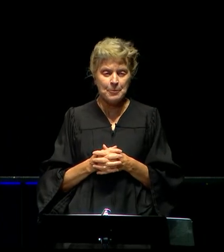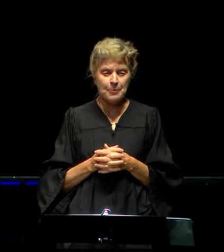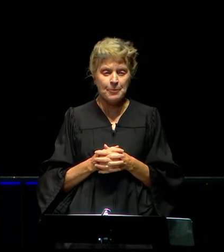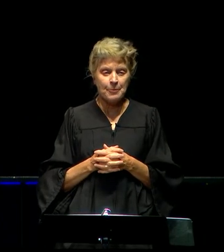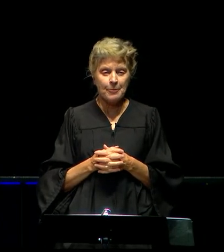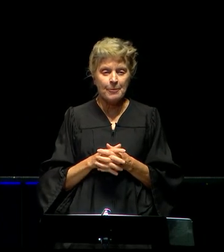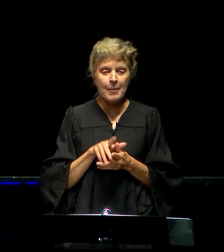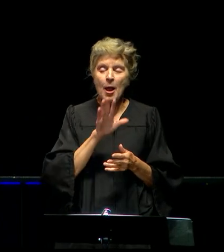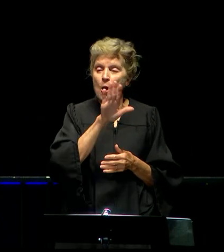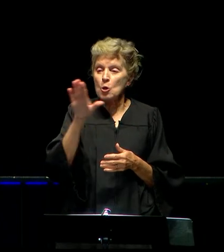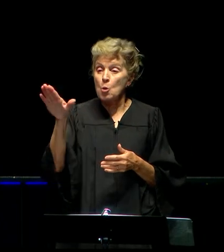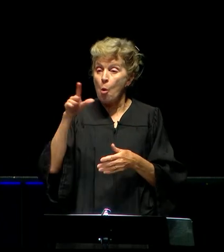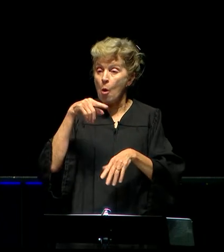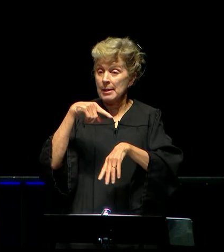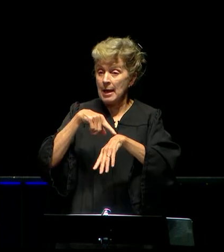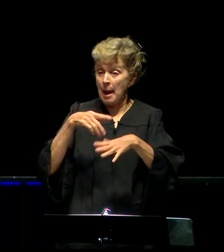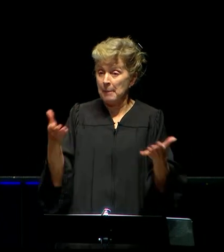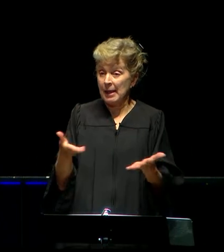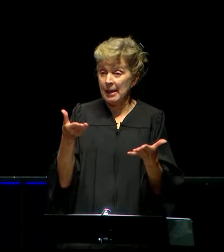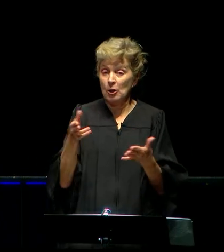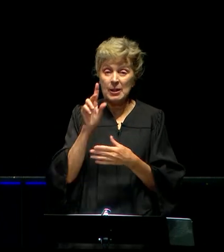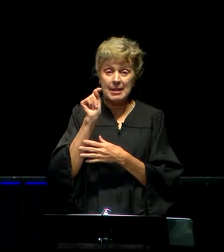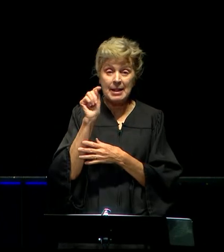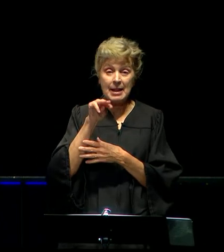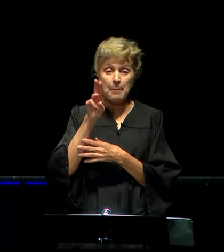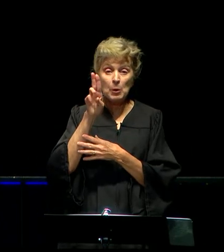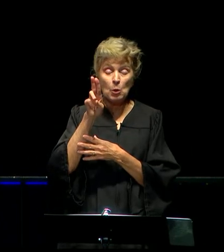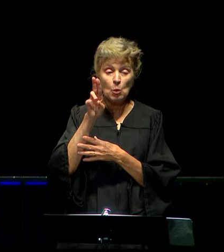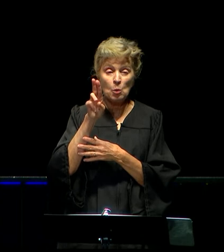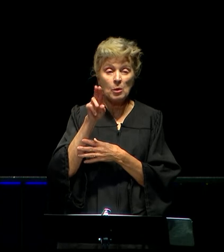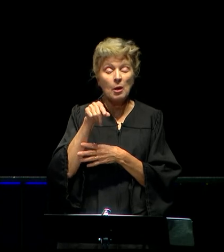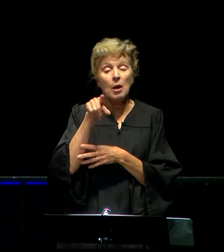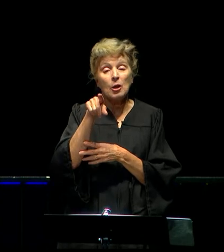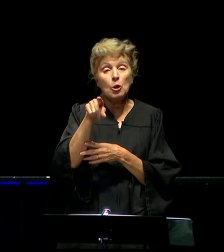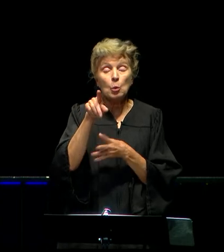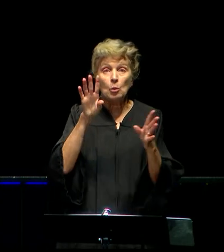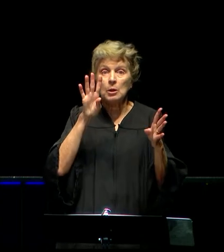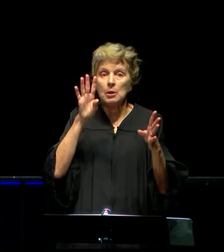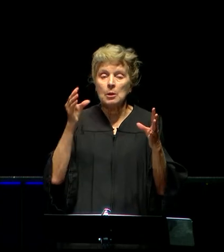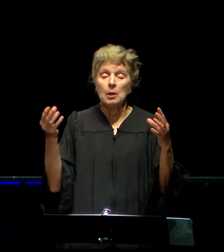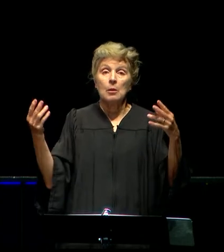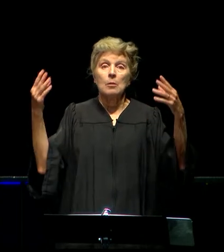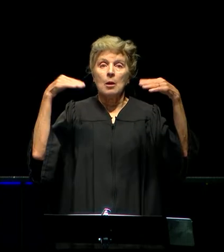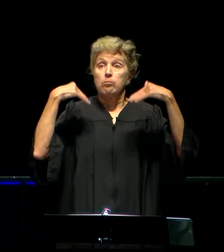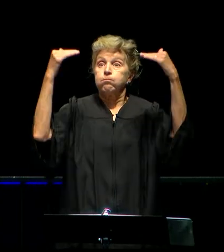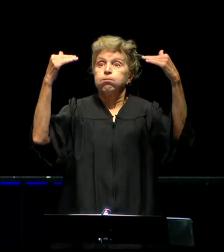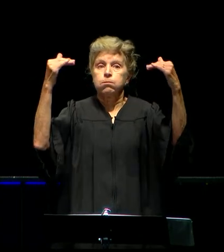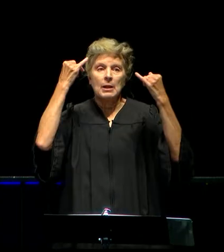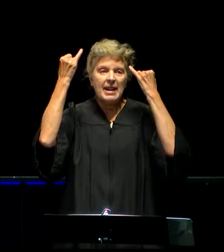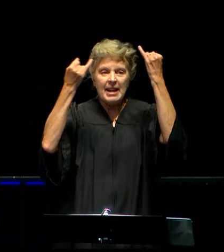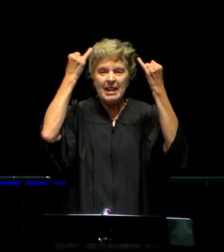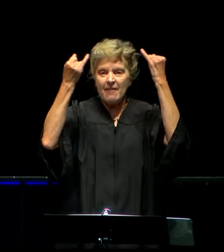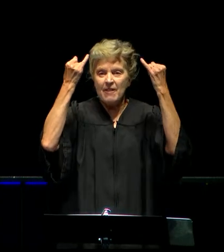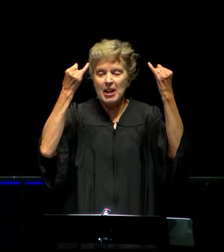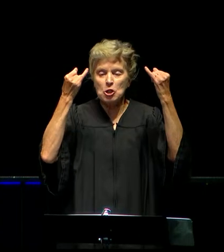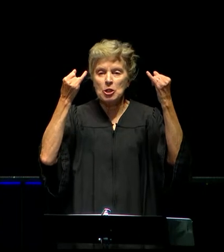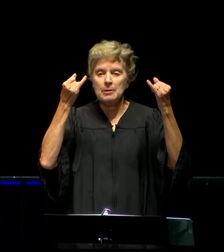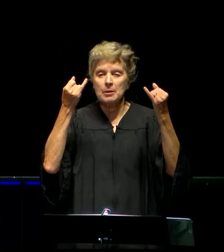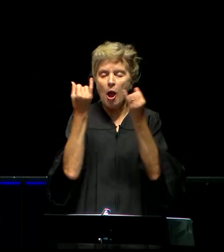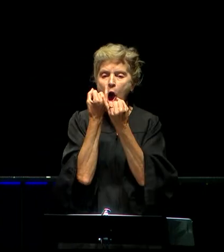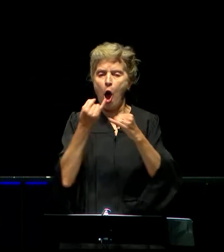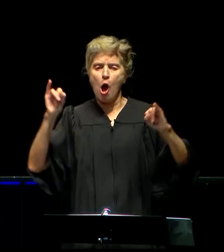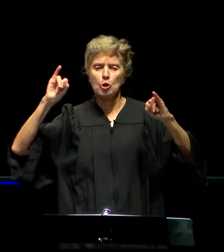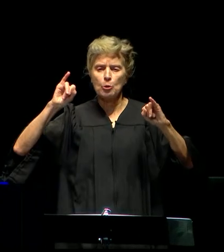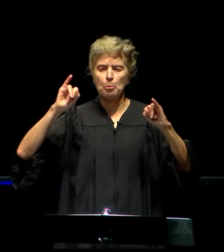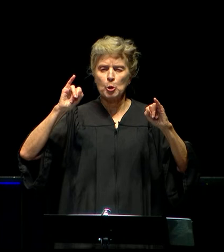During your time at TMU, you pushed the boundaries of innovation, you flexed your entrepreneurial